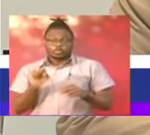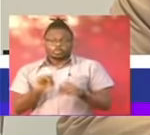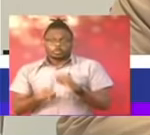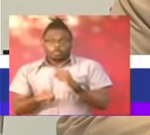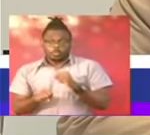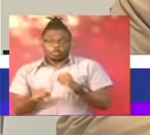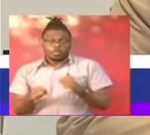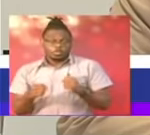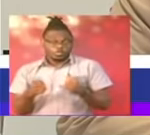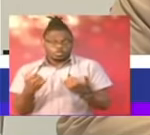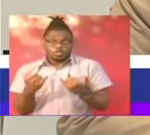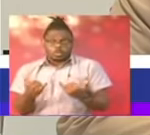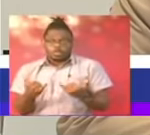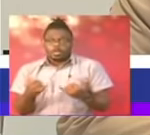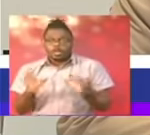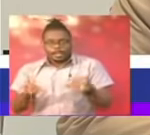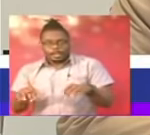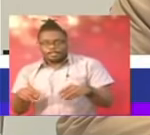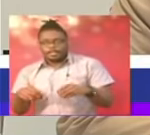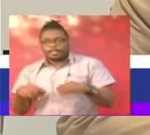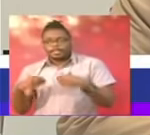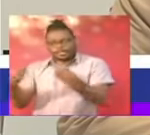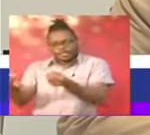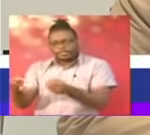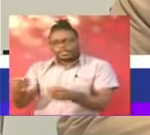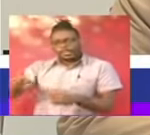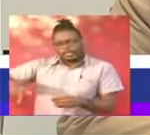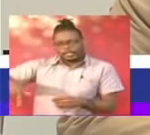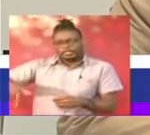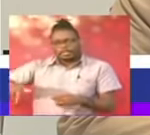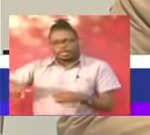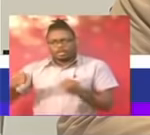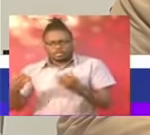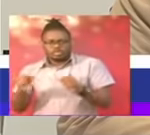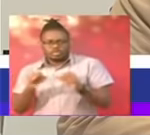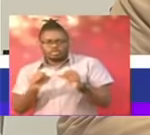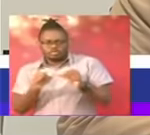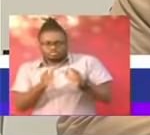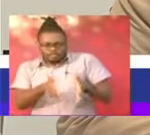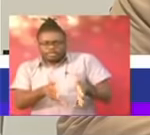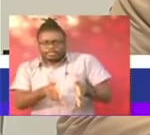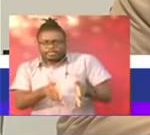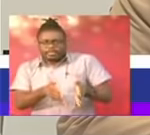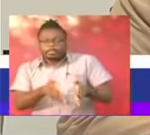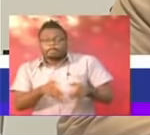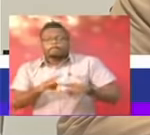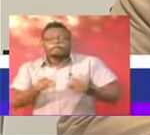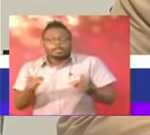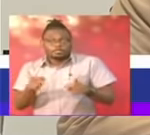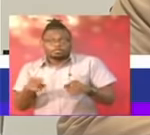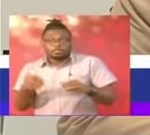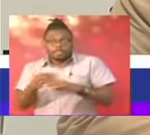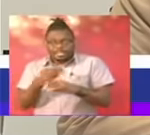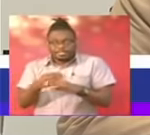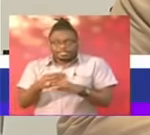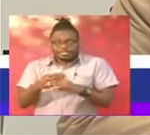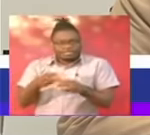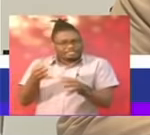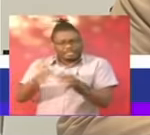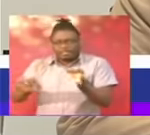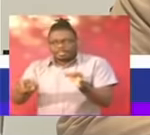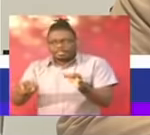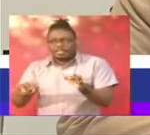be able to get that to you a little later in the broadcast, basically the math is half of the available stock is used for first